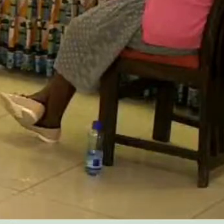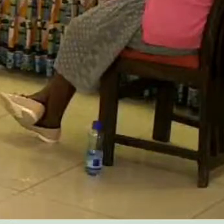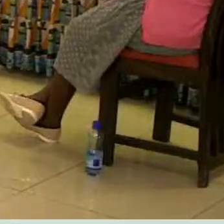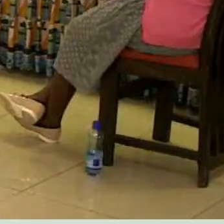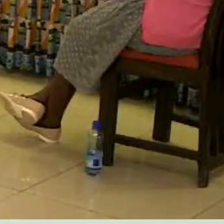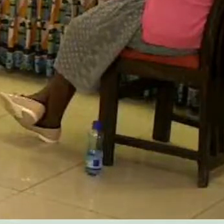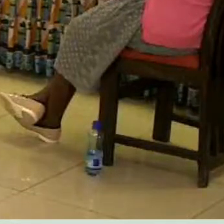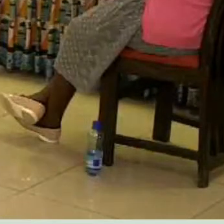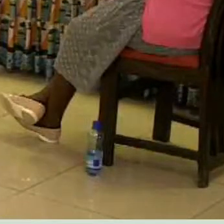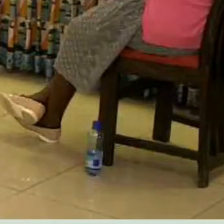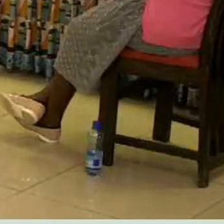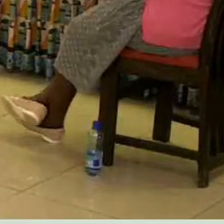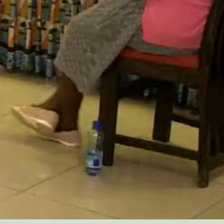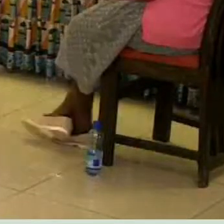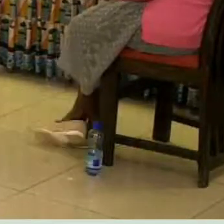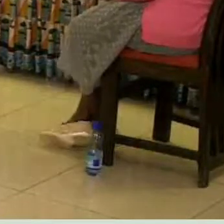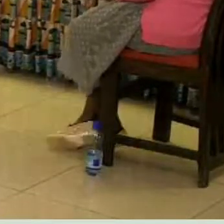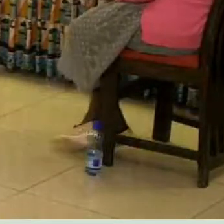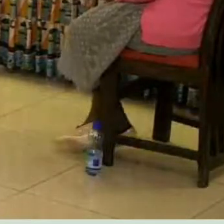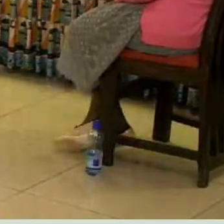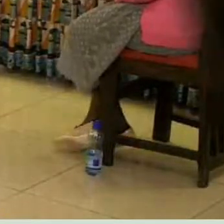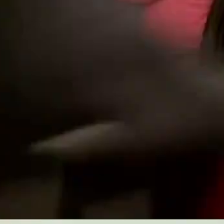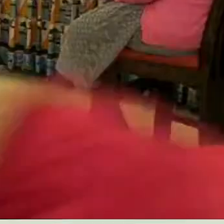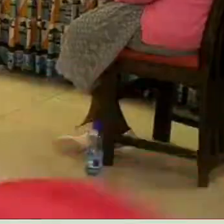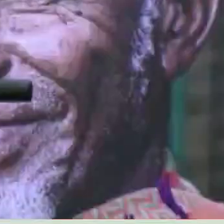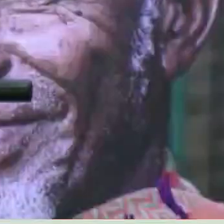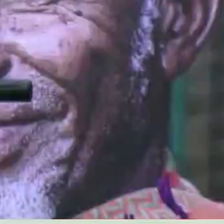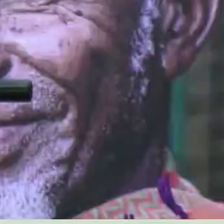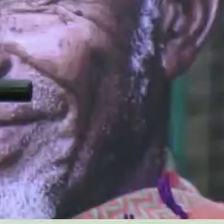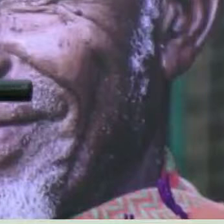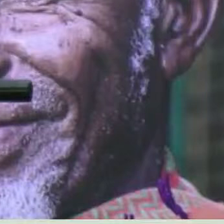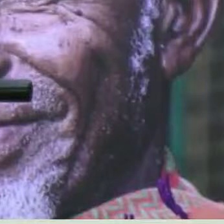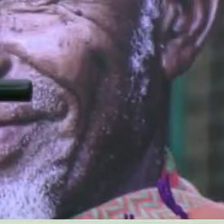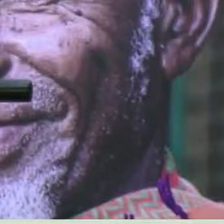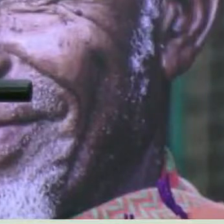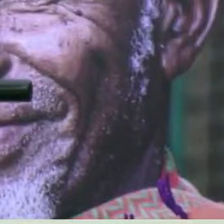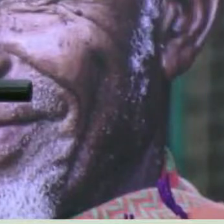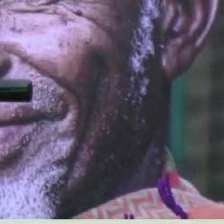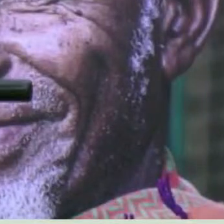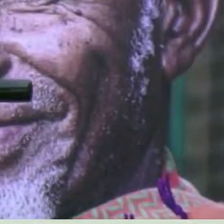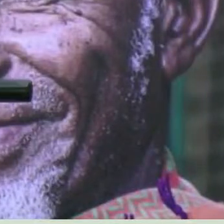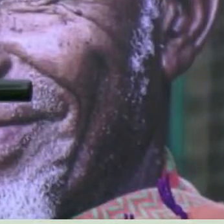Thank you so much. And you